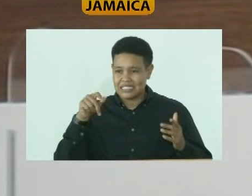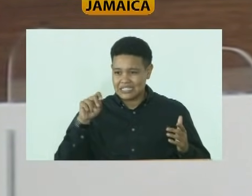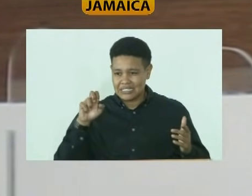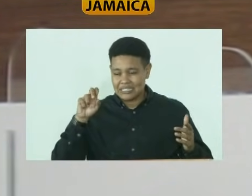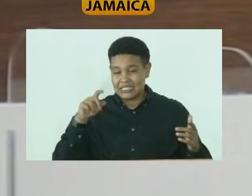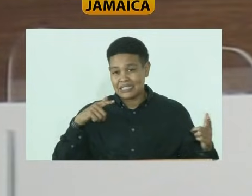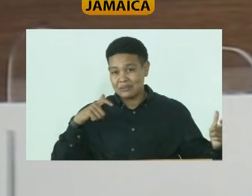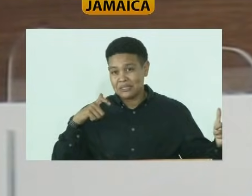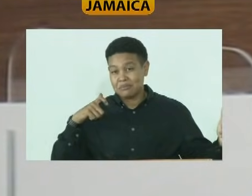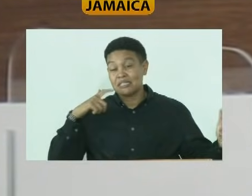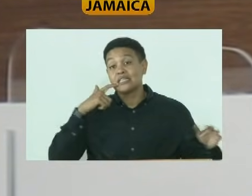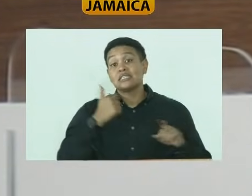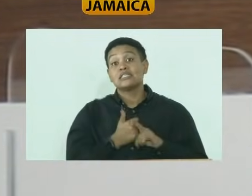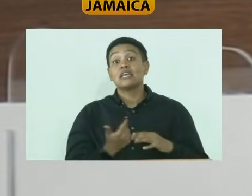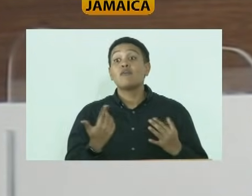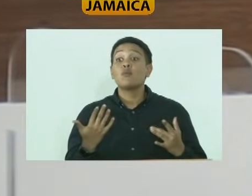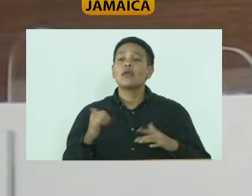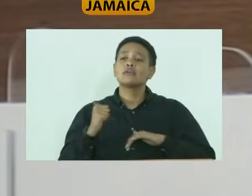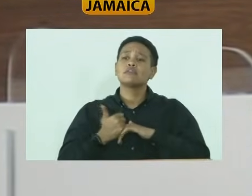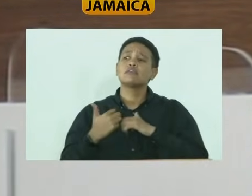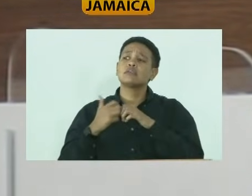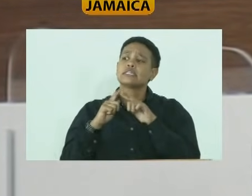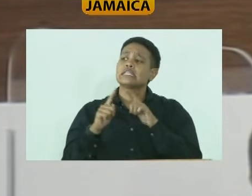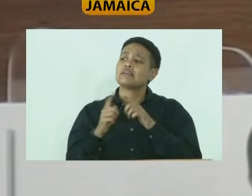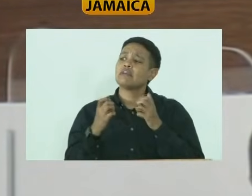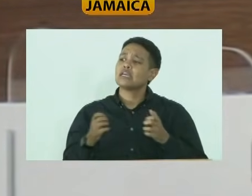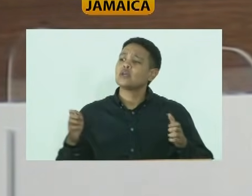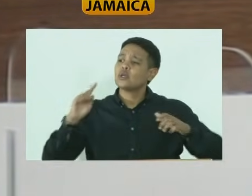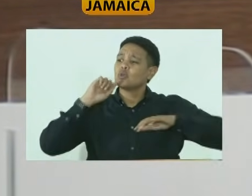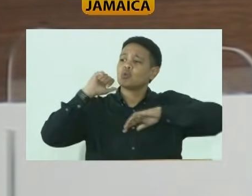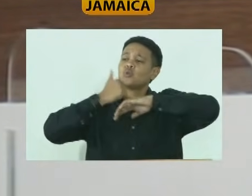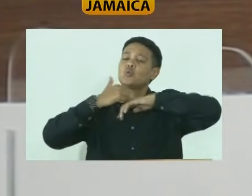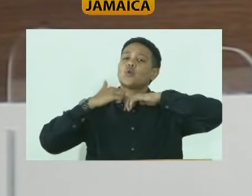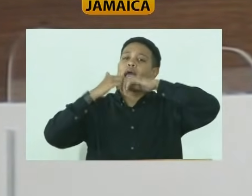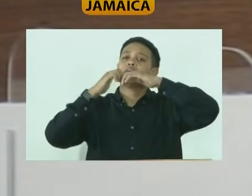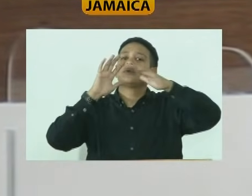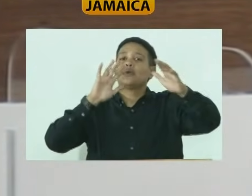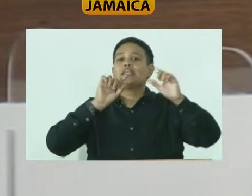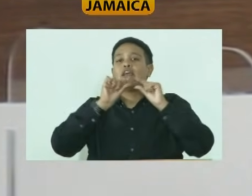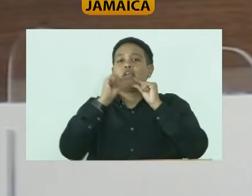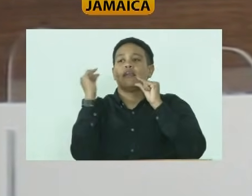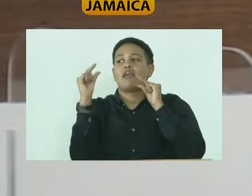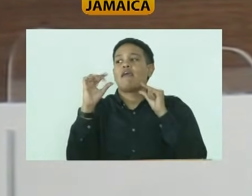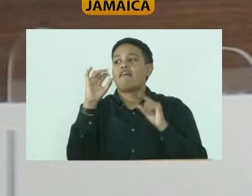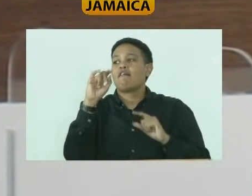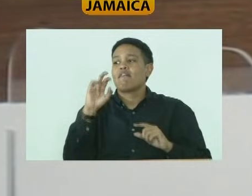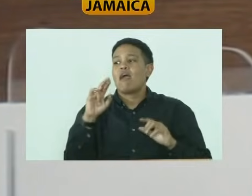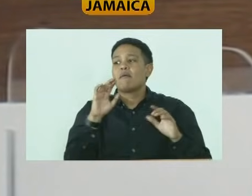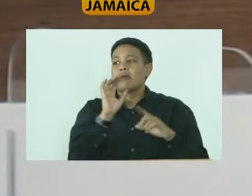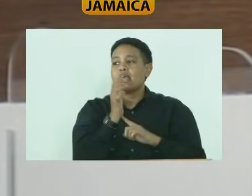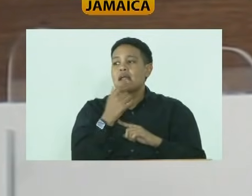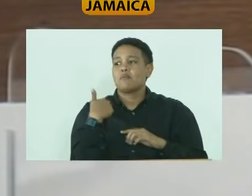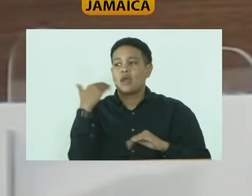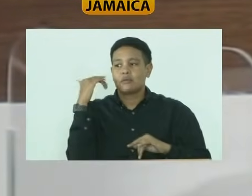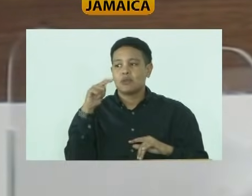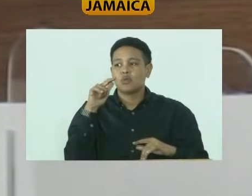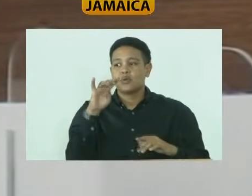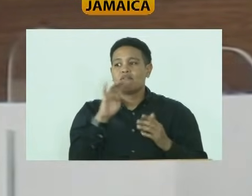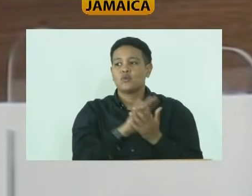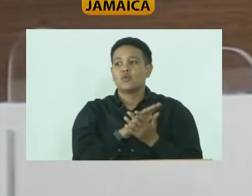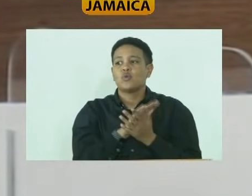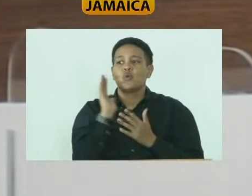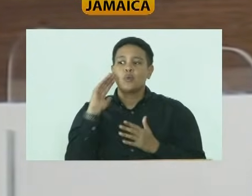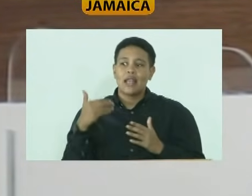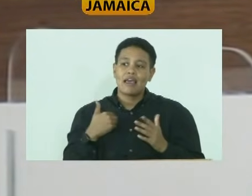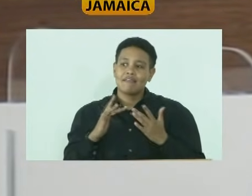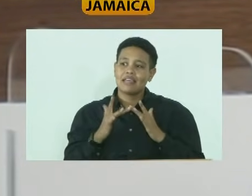schools are awaiting the installation of equipment to activate the fiber cables. We anticipate that these 24 schools will be able to have